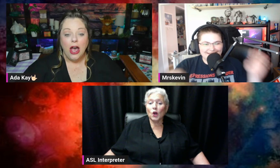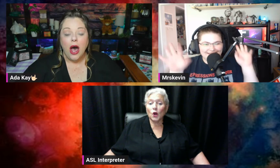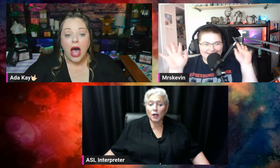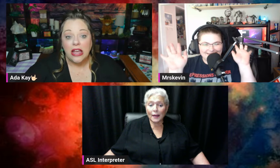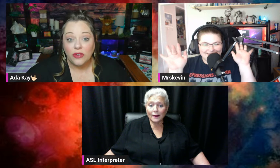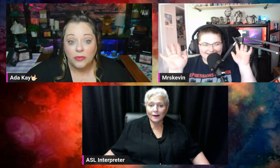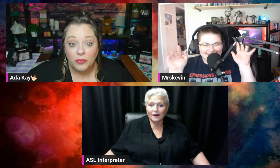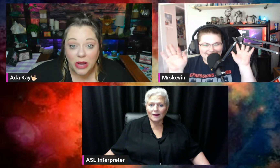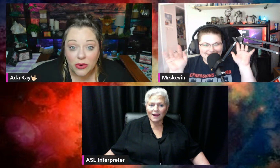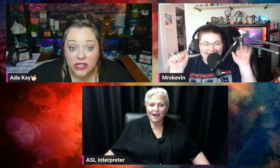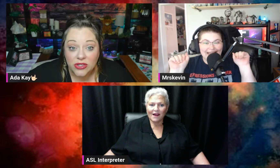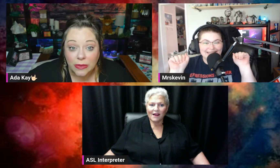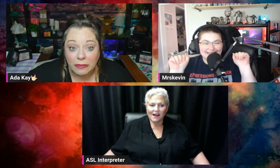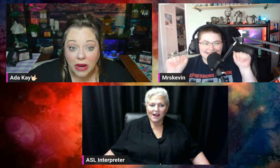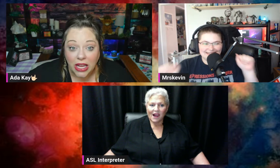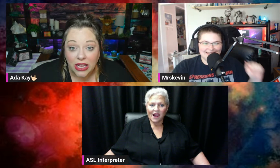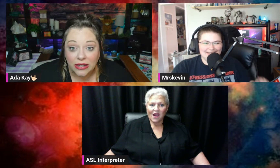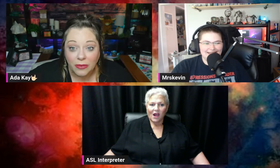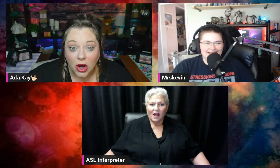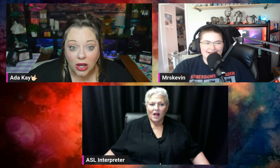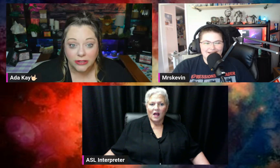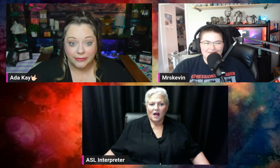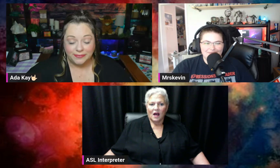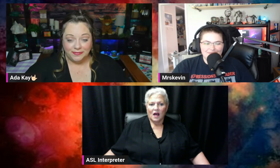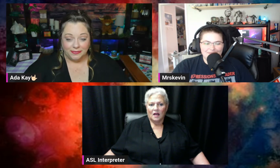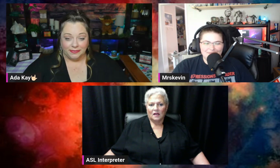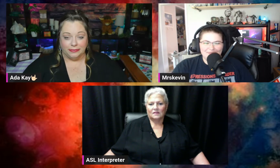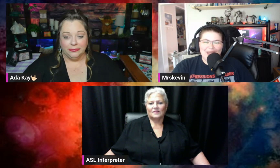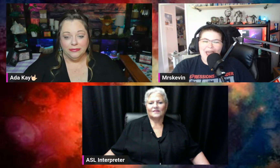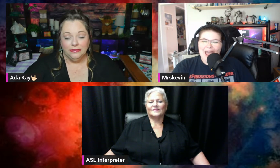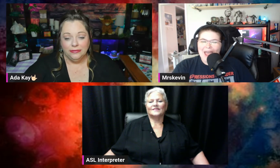be lurking. I've embarrassed my head mod,